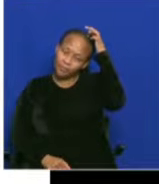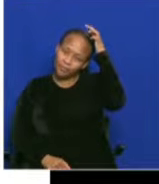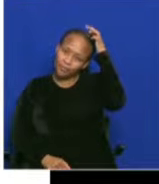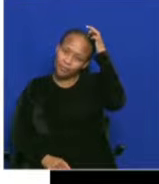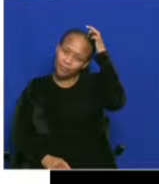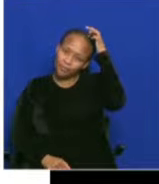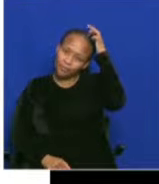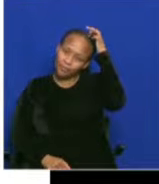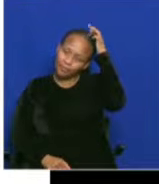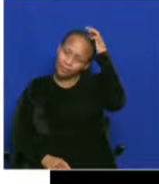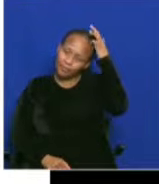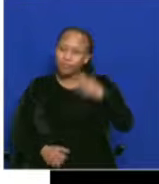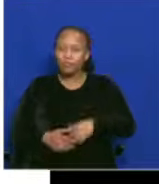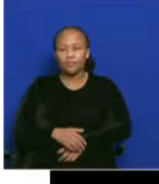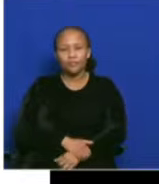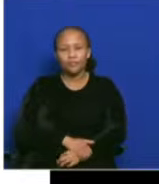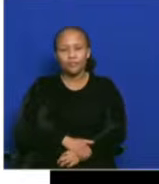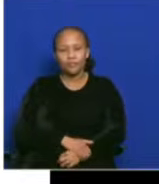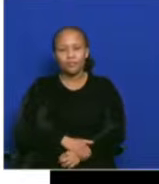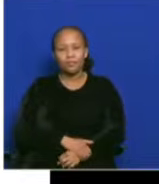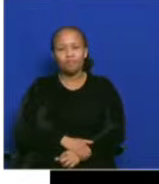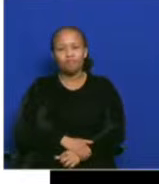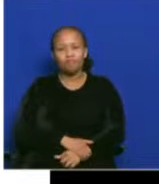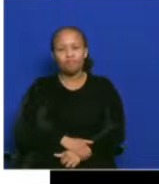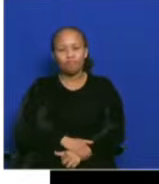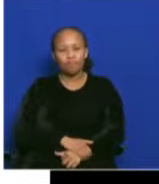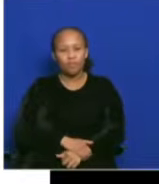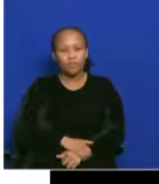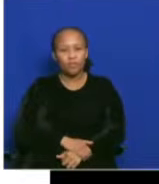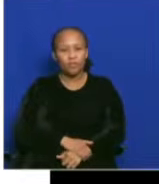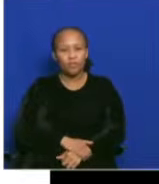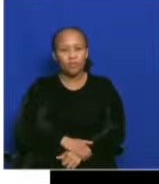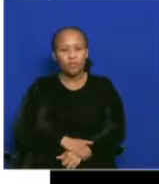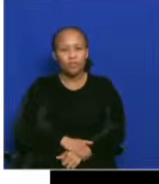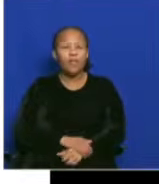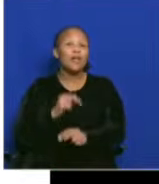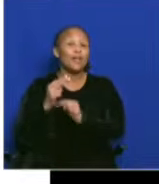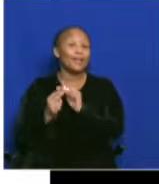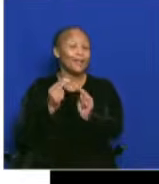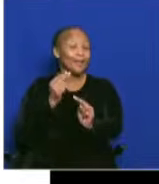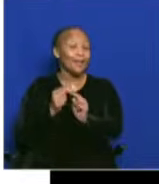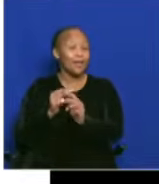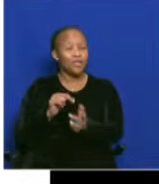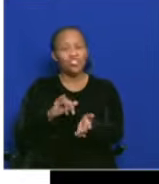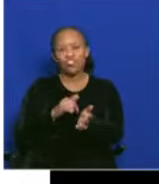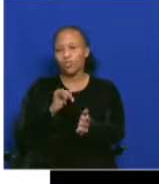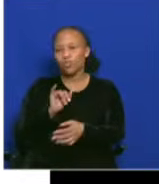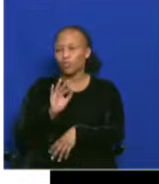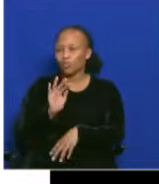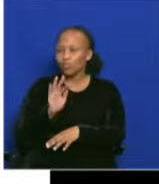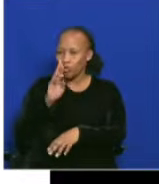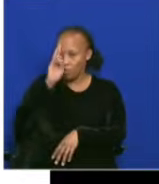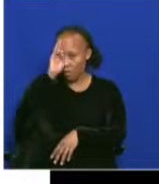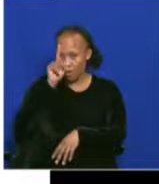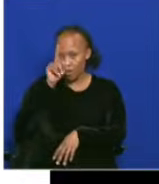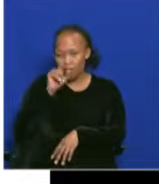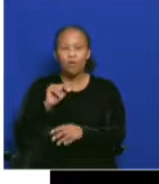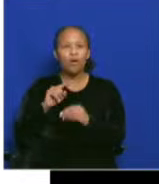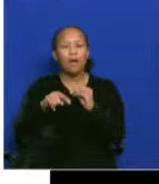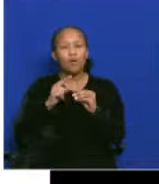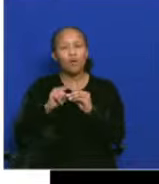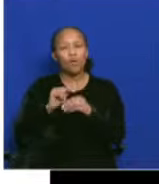it'll become apparent why MTN, I mean, this is, again, just to remind you, related to this master contract and the implementation of the